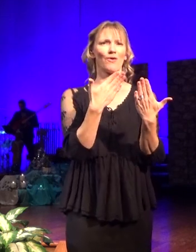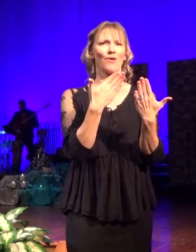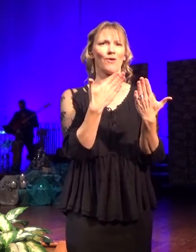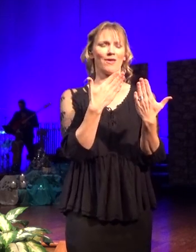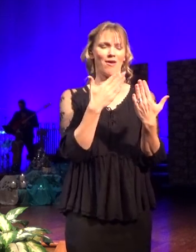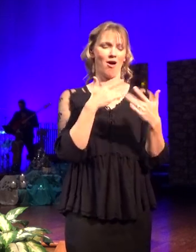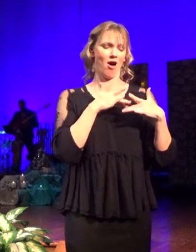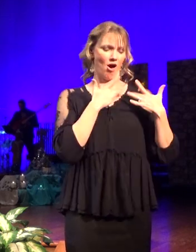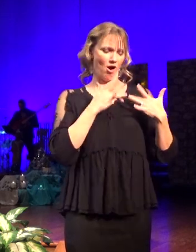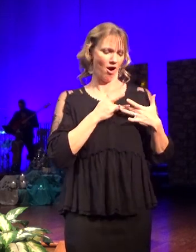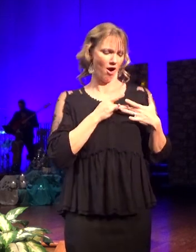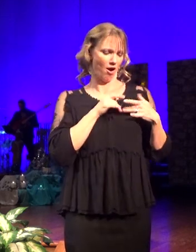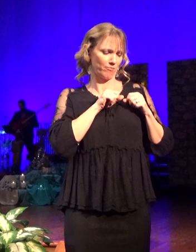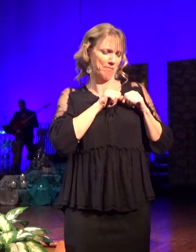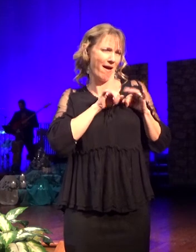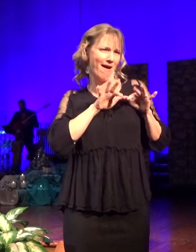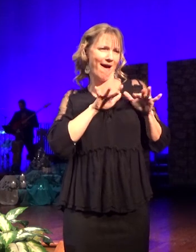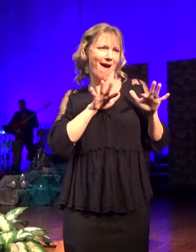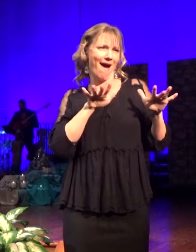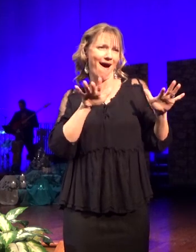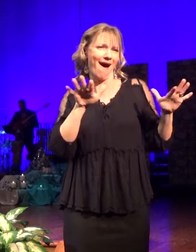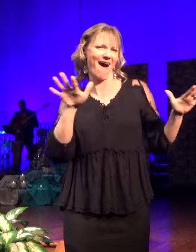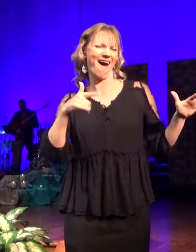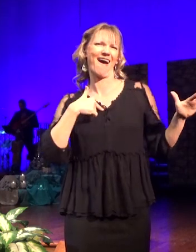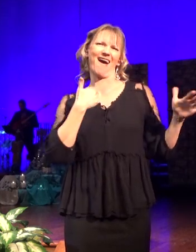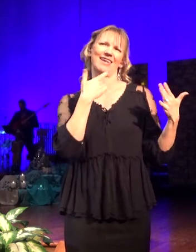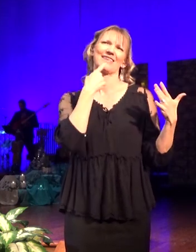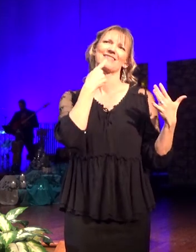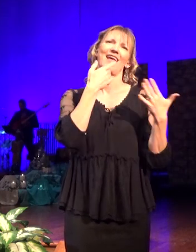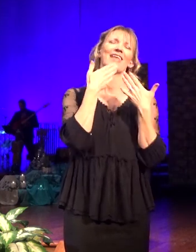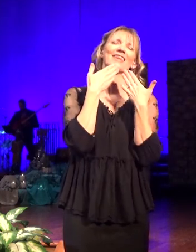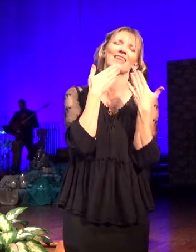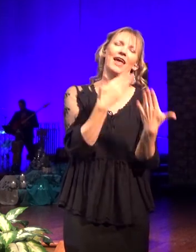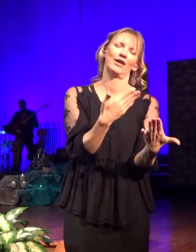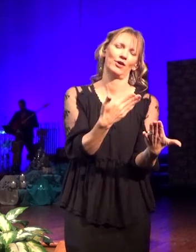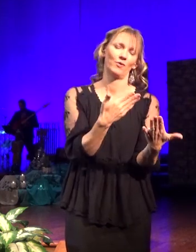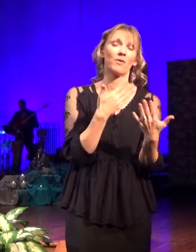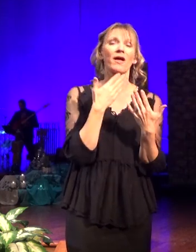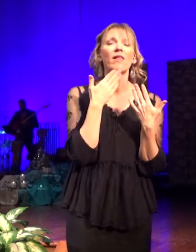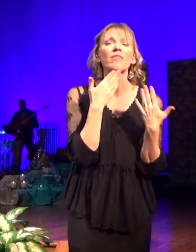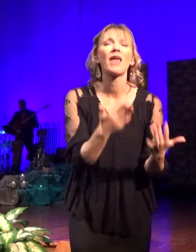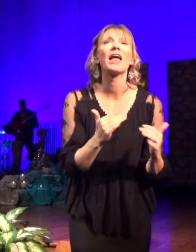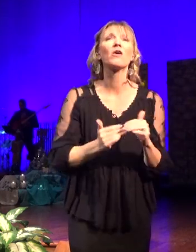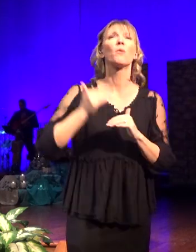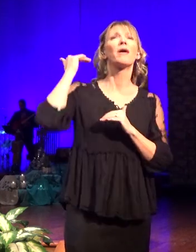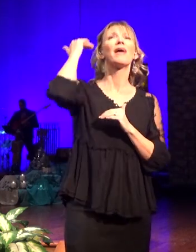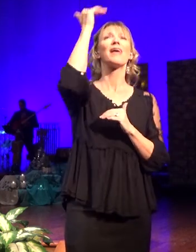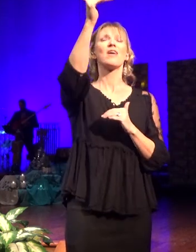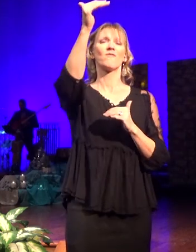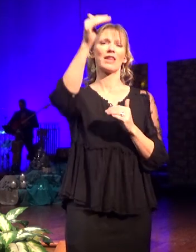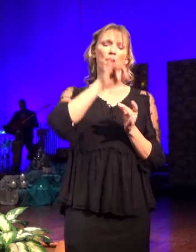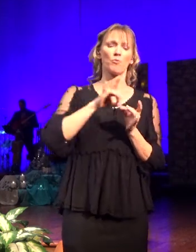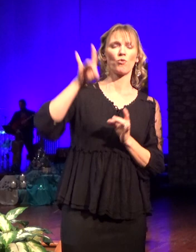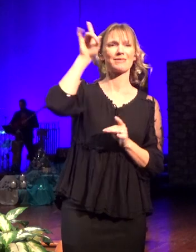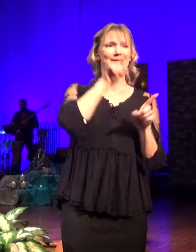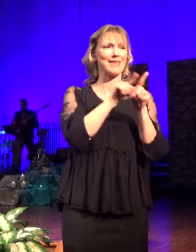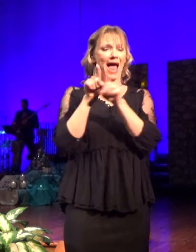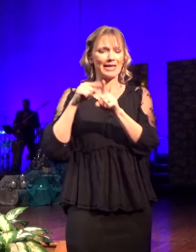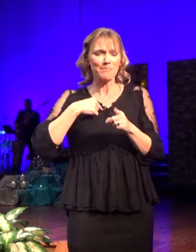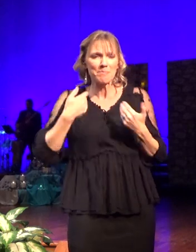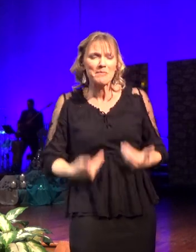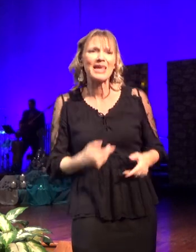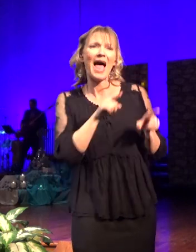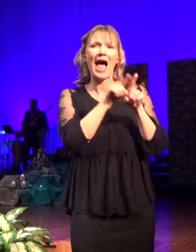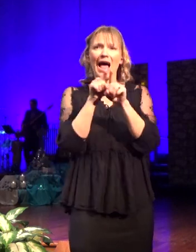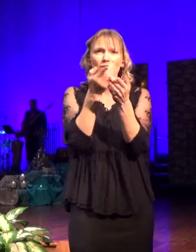heart space, I say thank you. Thank you, infinite presence, as me, as you,